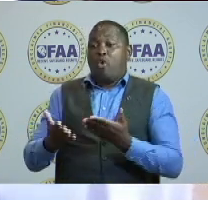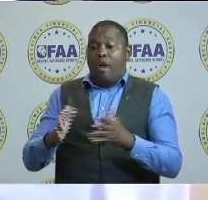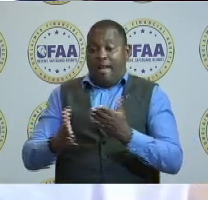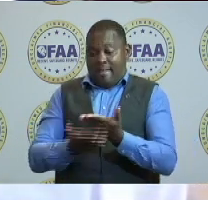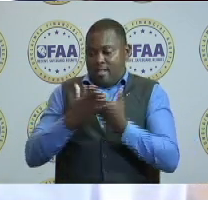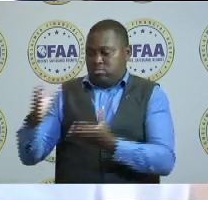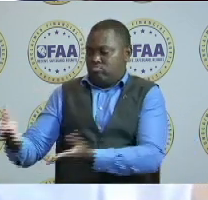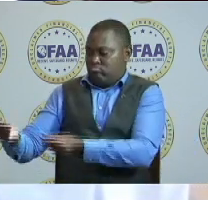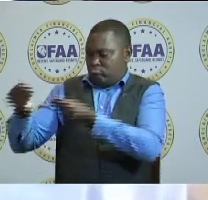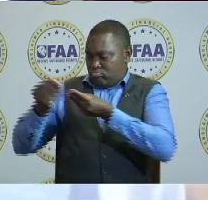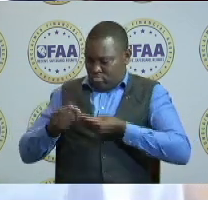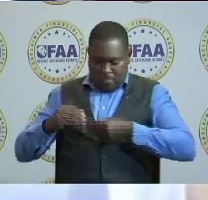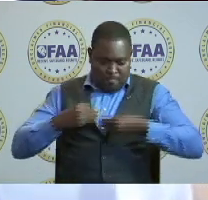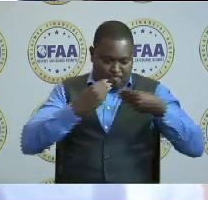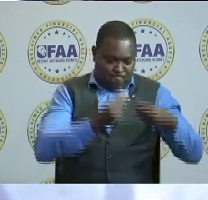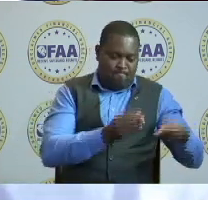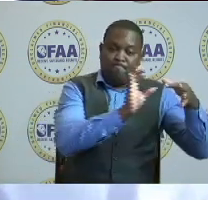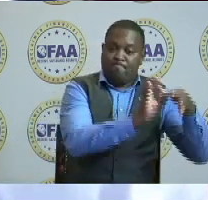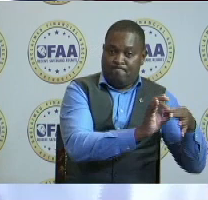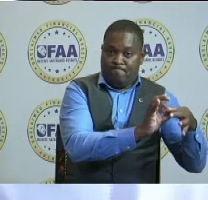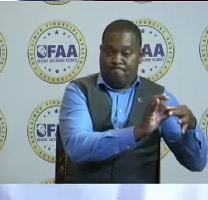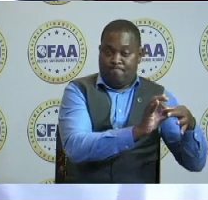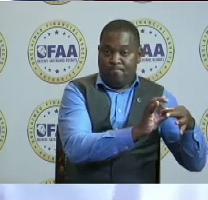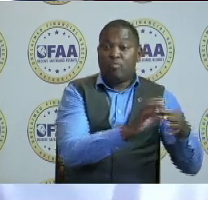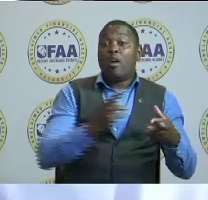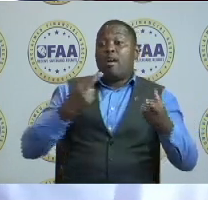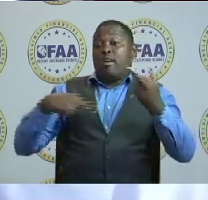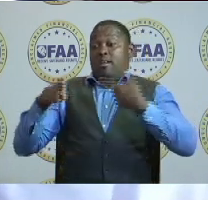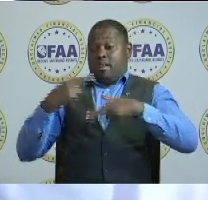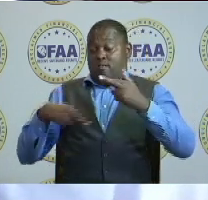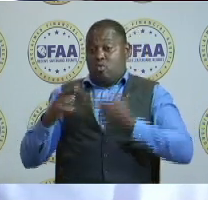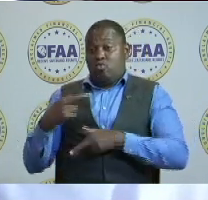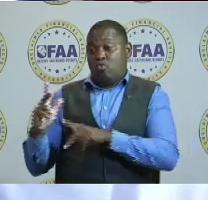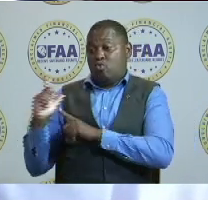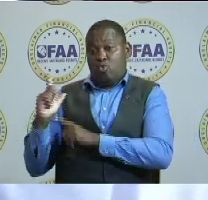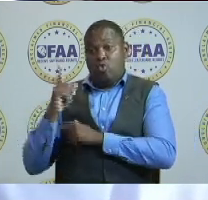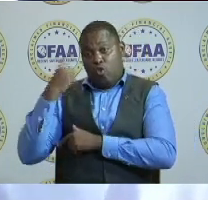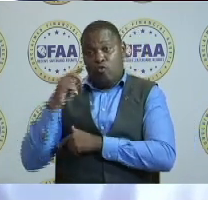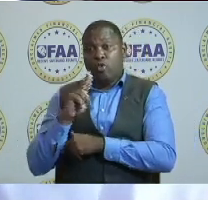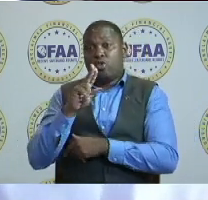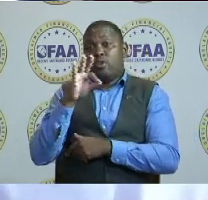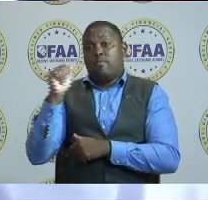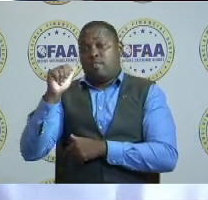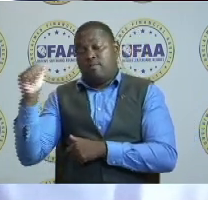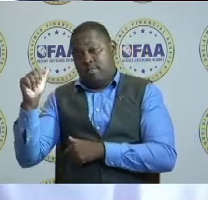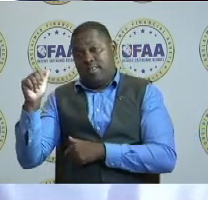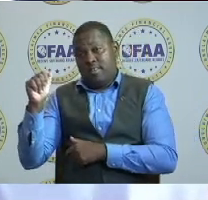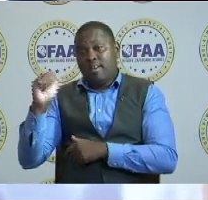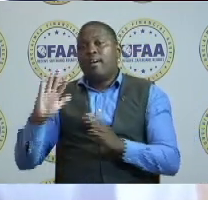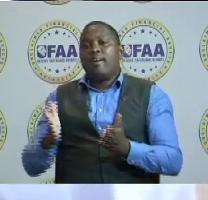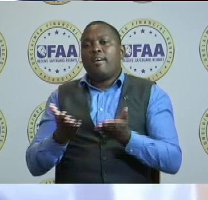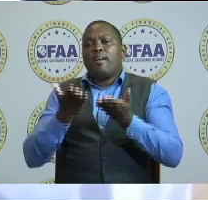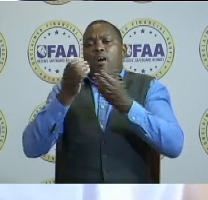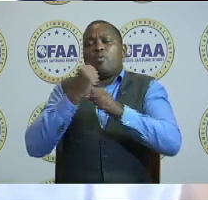Also, the review of UFAA regulations to allow differentiated claim modes to enhance